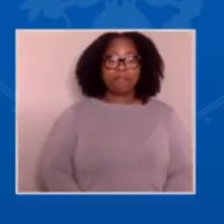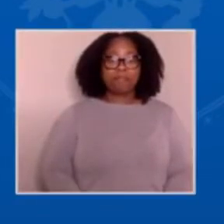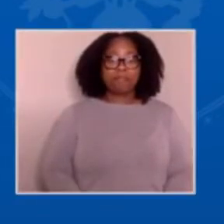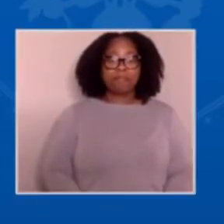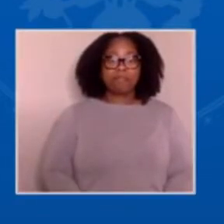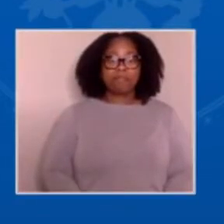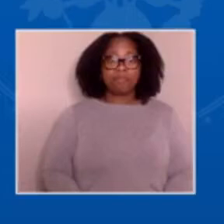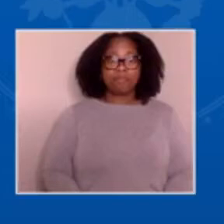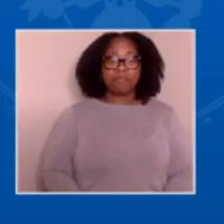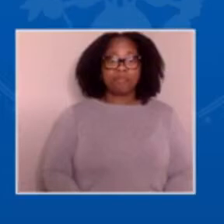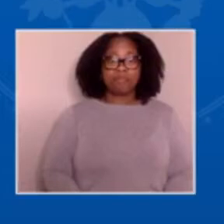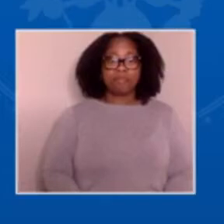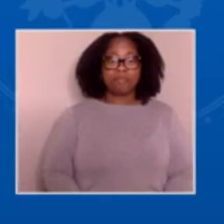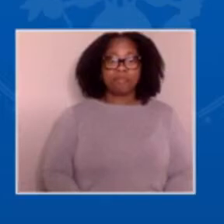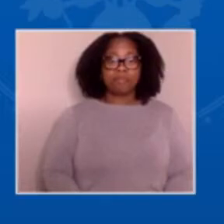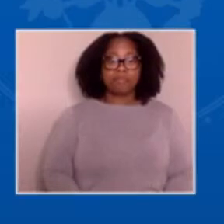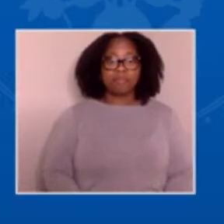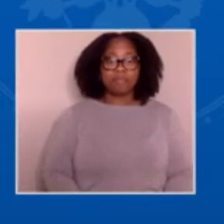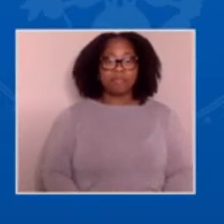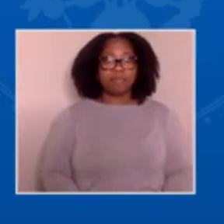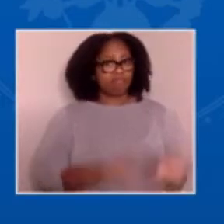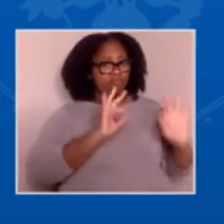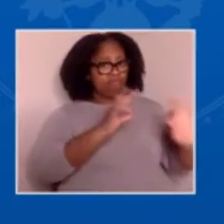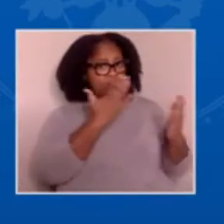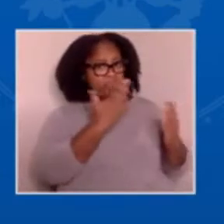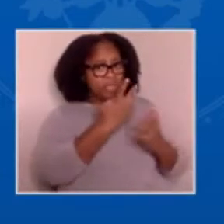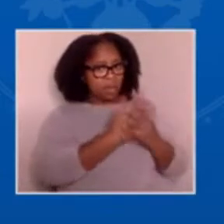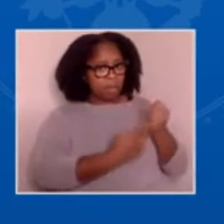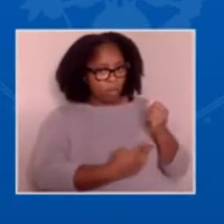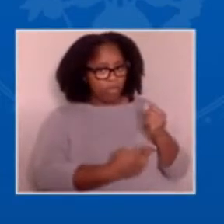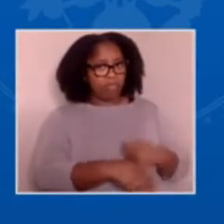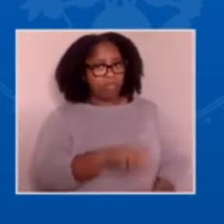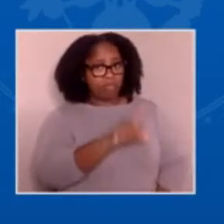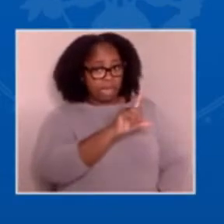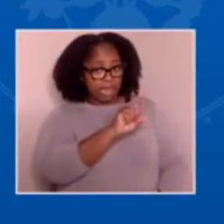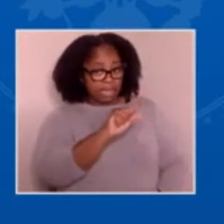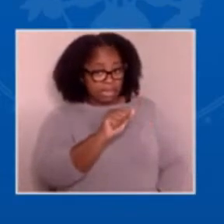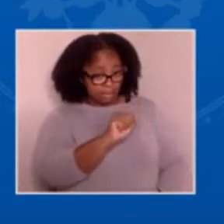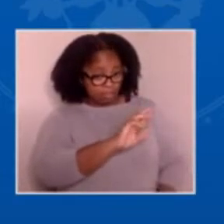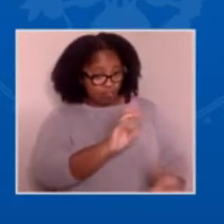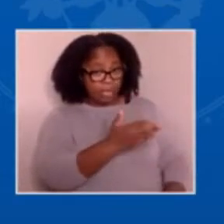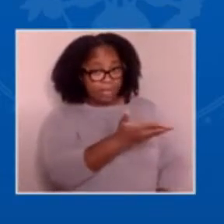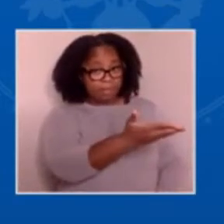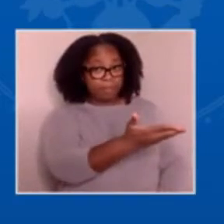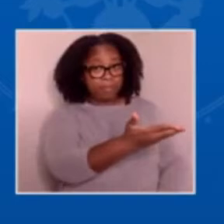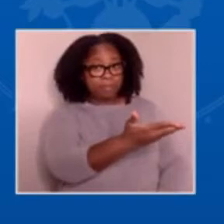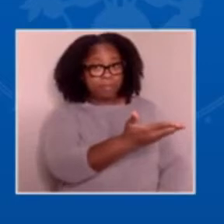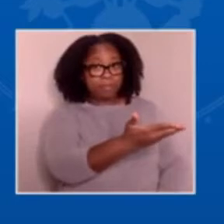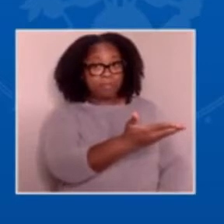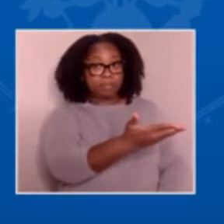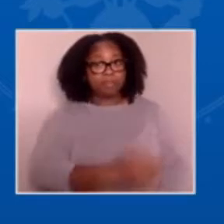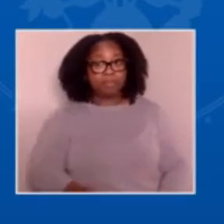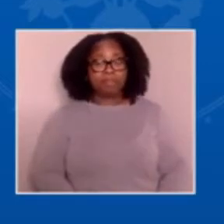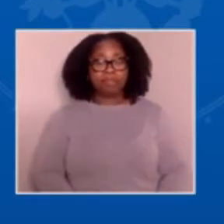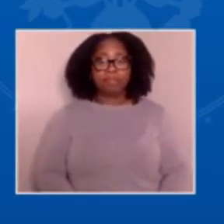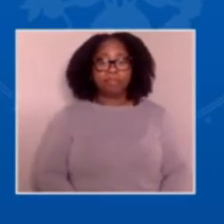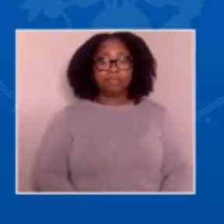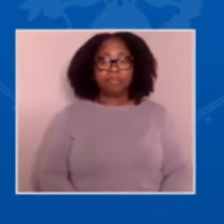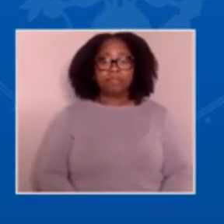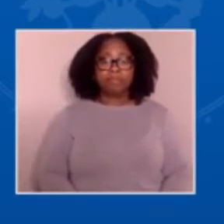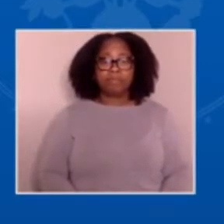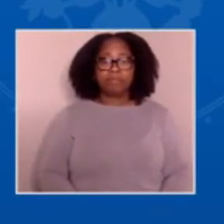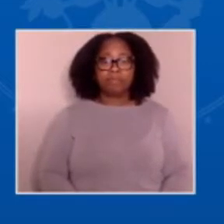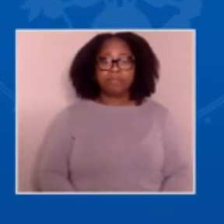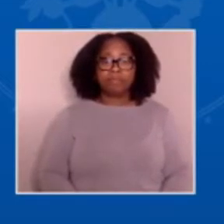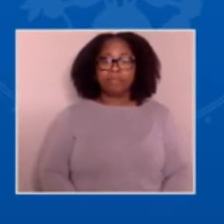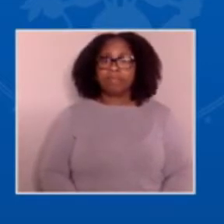Q&A great thank you both H we'll go to Lisa for a first question Lisa de Jordan great thank you guys